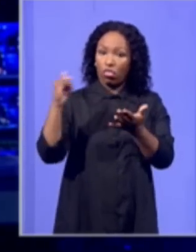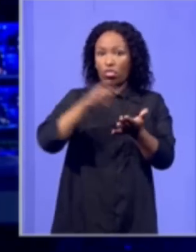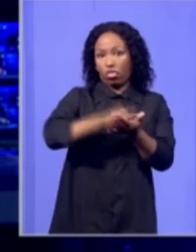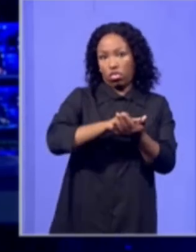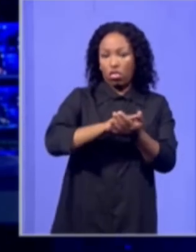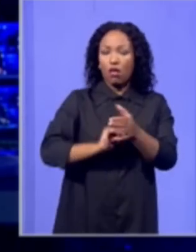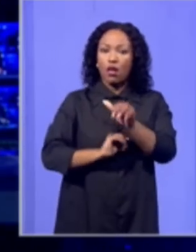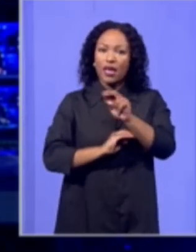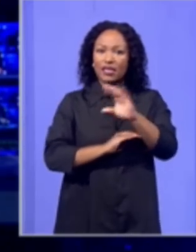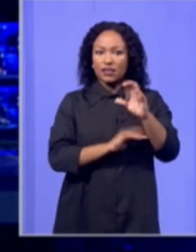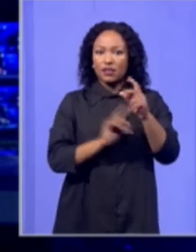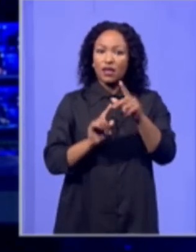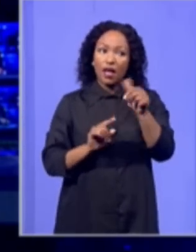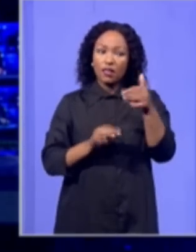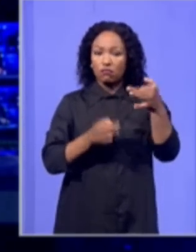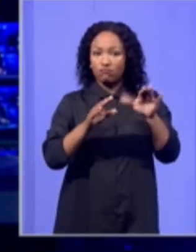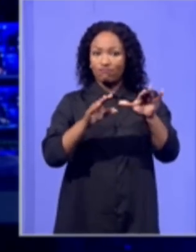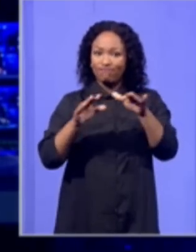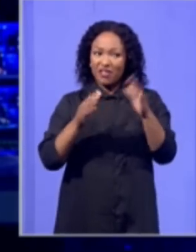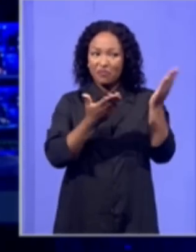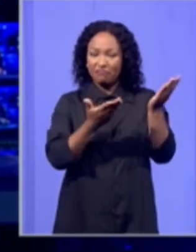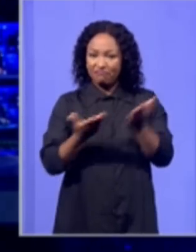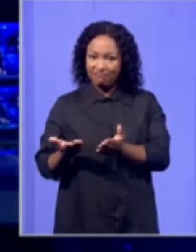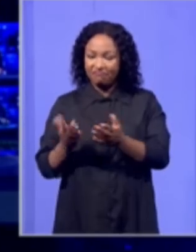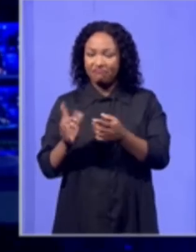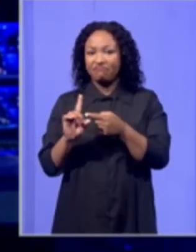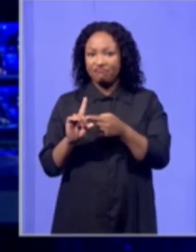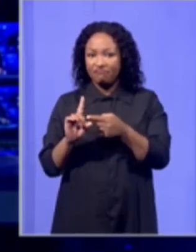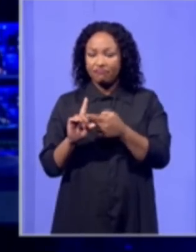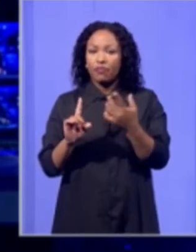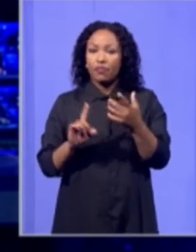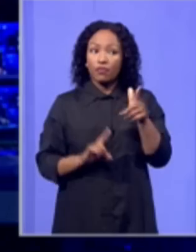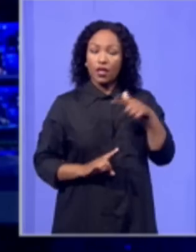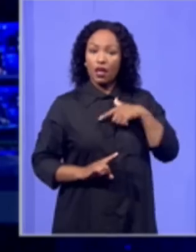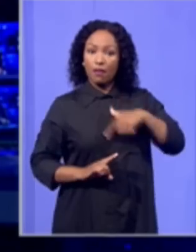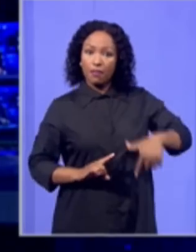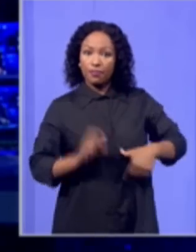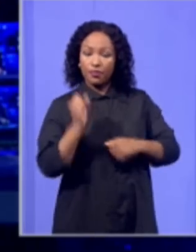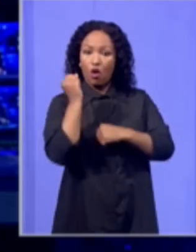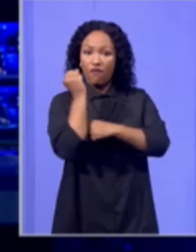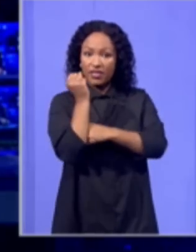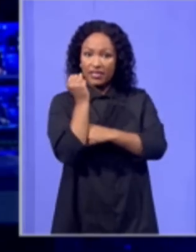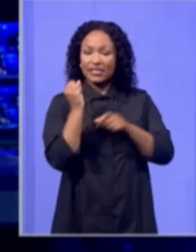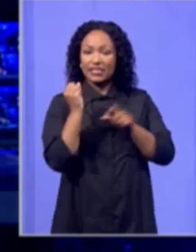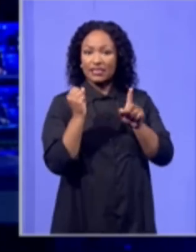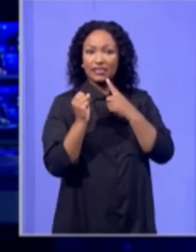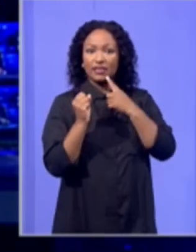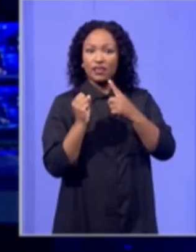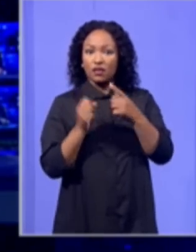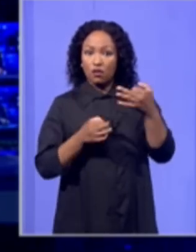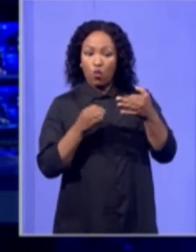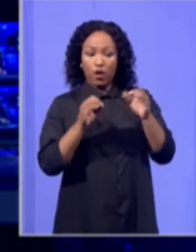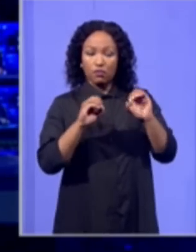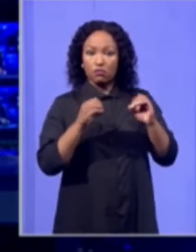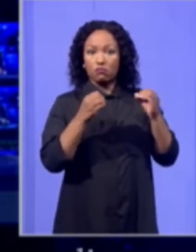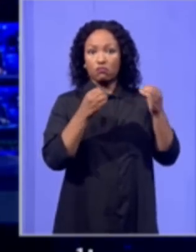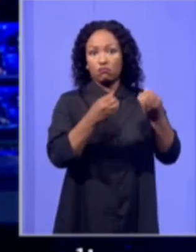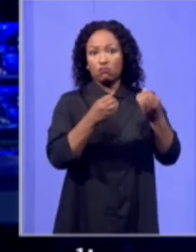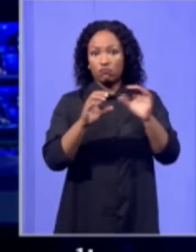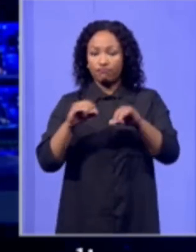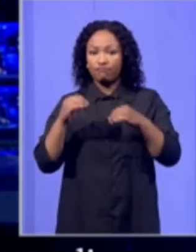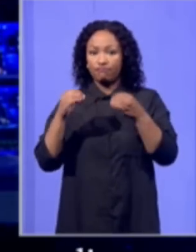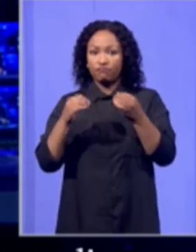le makala a yone a semphato mo profenseng. Kantoro ya mopresidente e ne e kopile gore makoko a amogelang baeng a